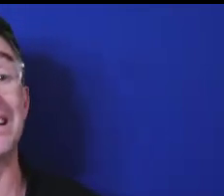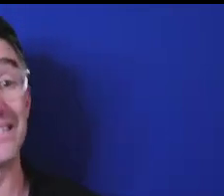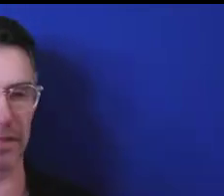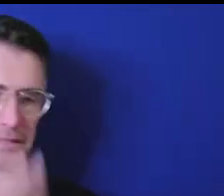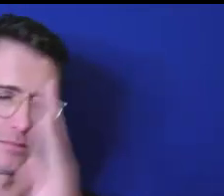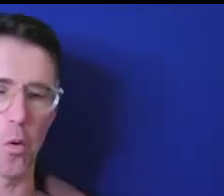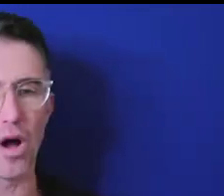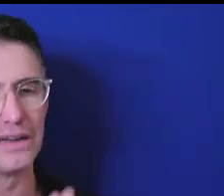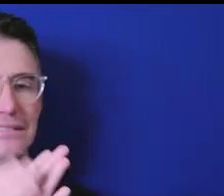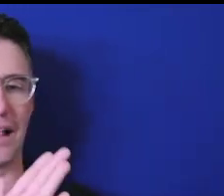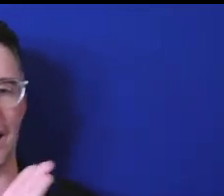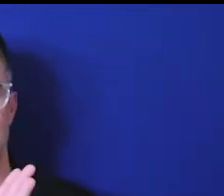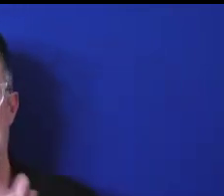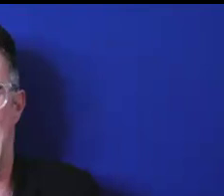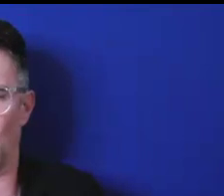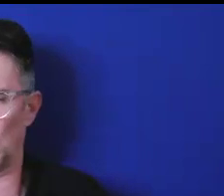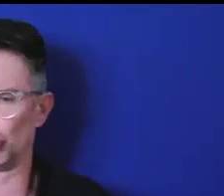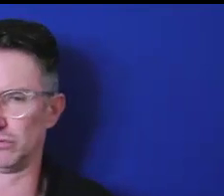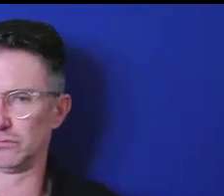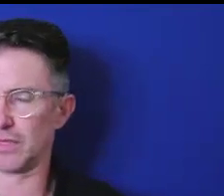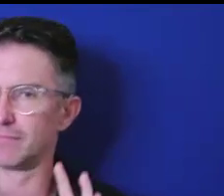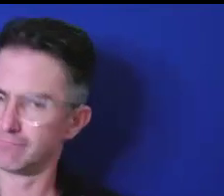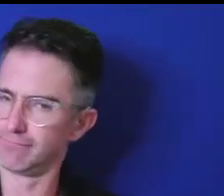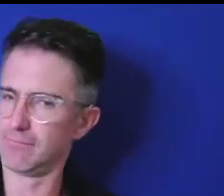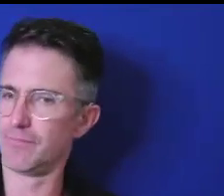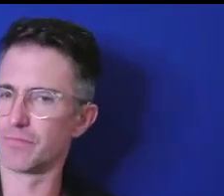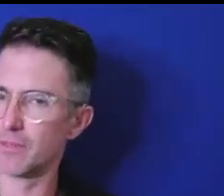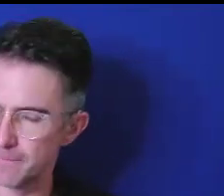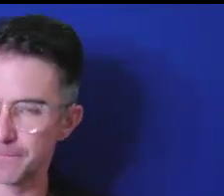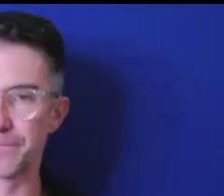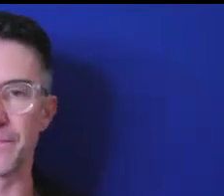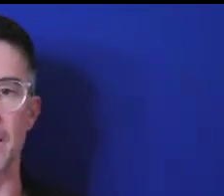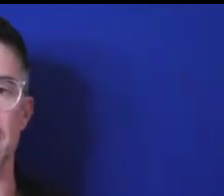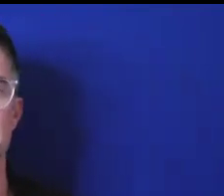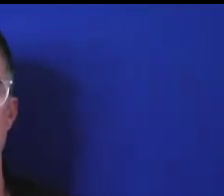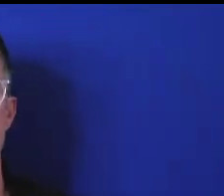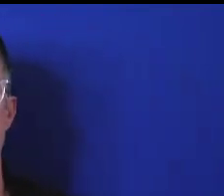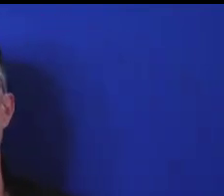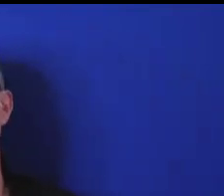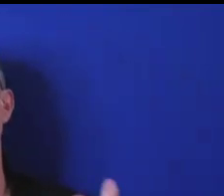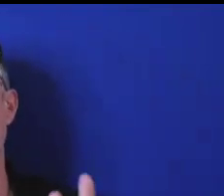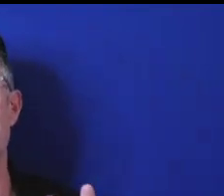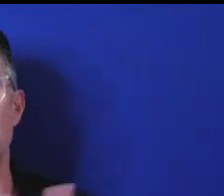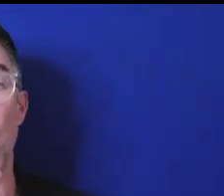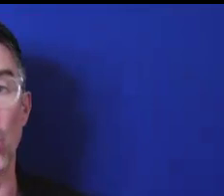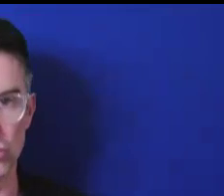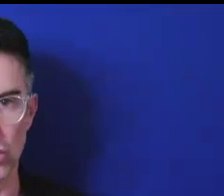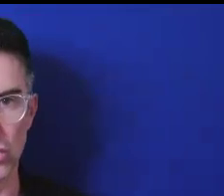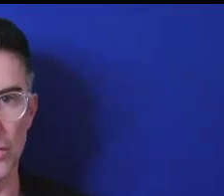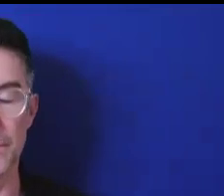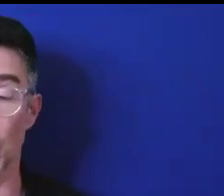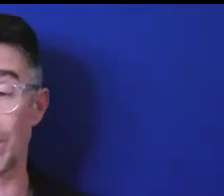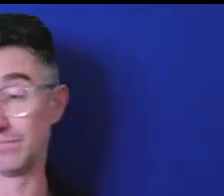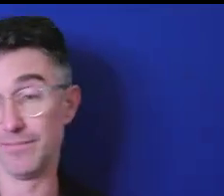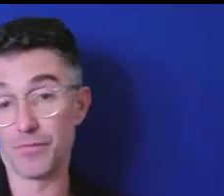impairment. Yeah, thank you. Okay, Maya? It's a combination of some question from the Washington group as well. Yeah, thank you. Okay.